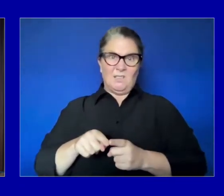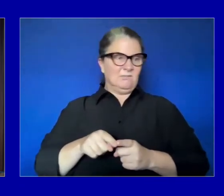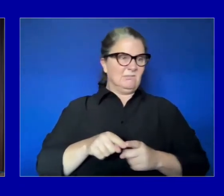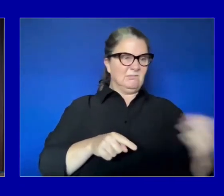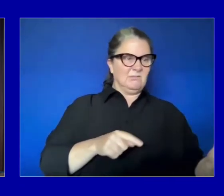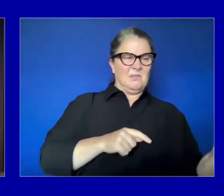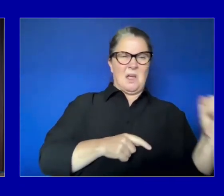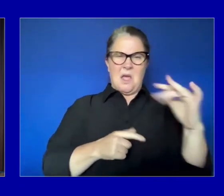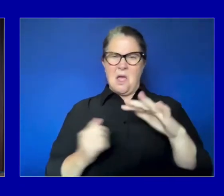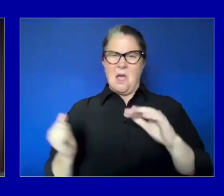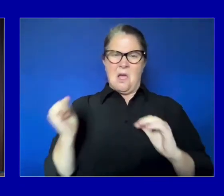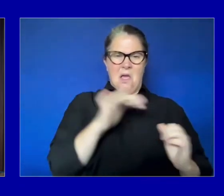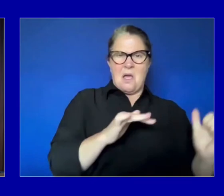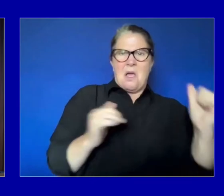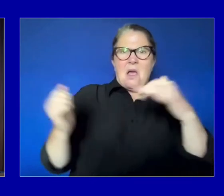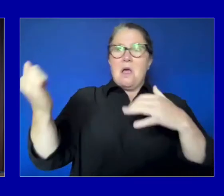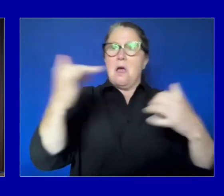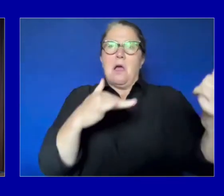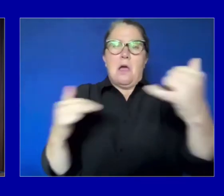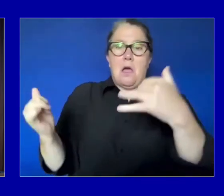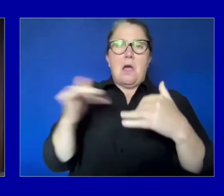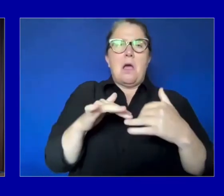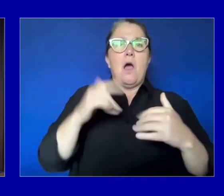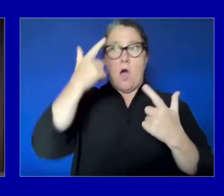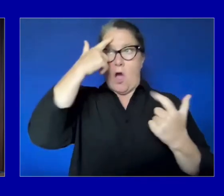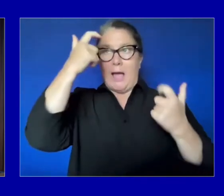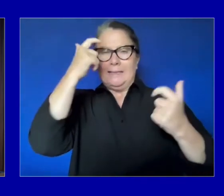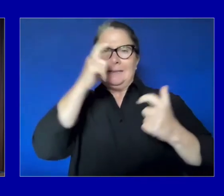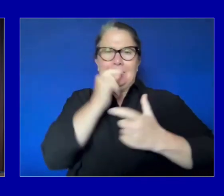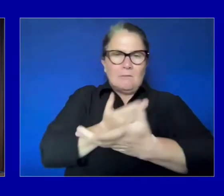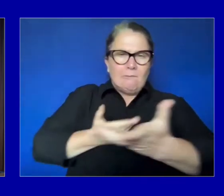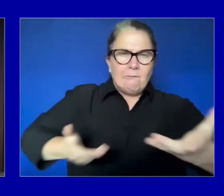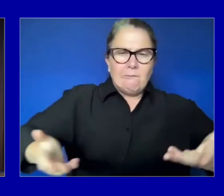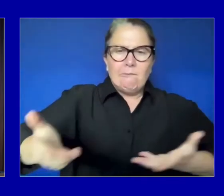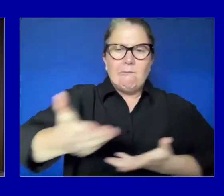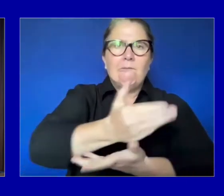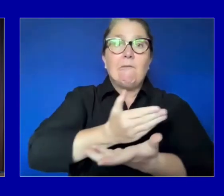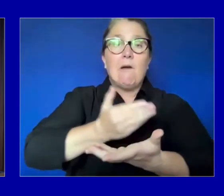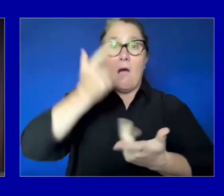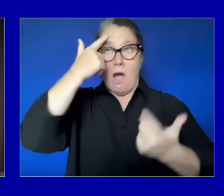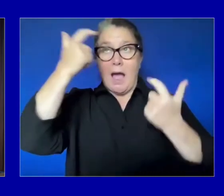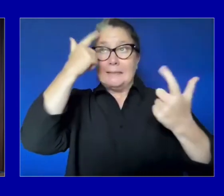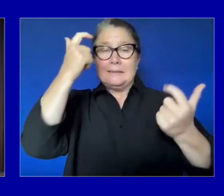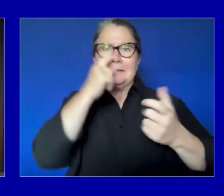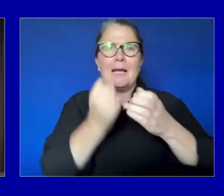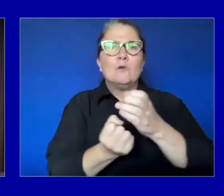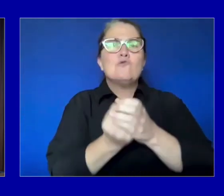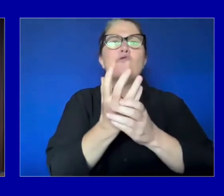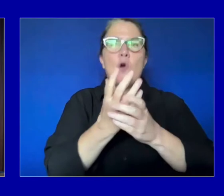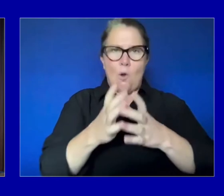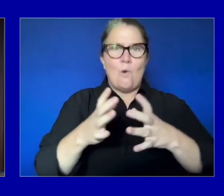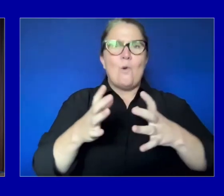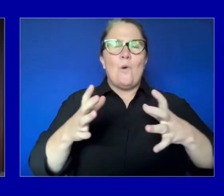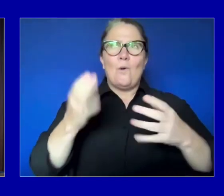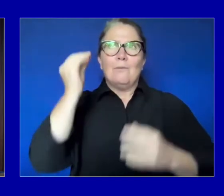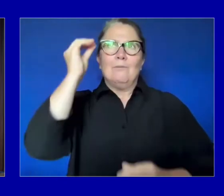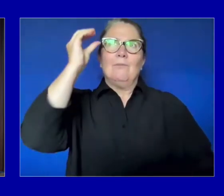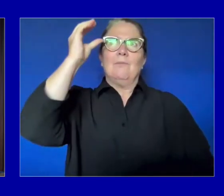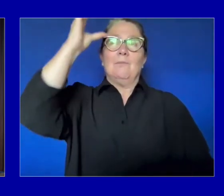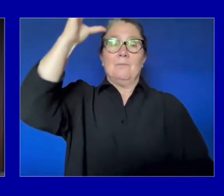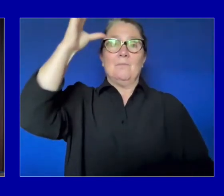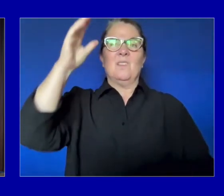we can all share these ideas and from those ideas, then we can grow together. And then we, in May, we've got a Tasmanian camp coming up that